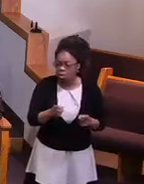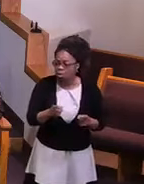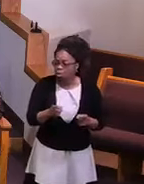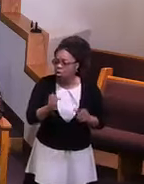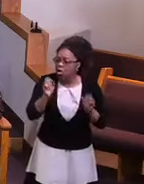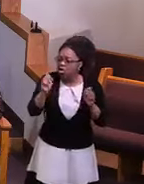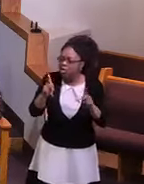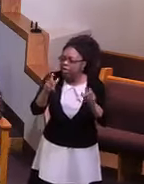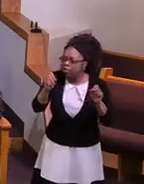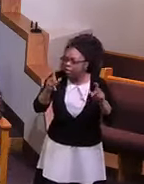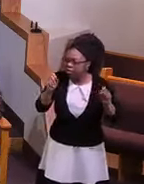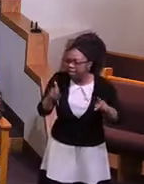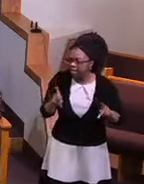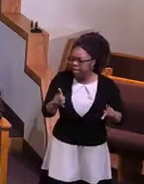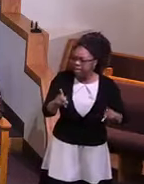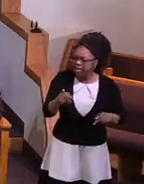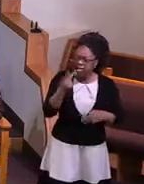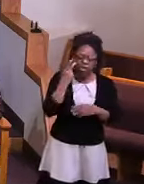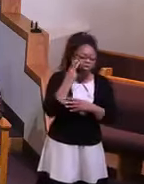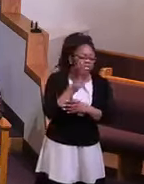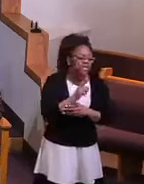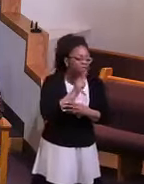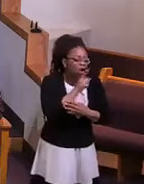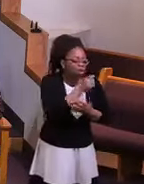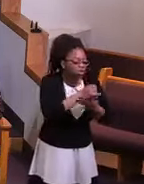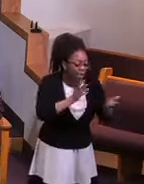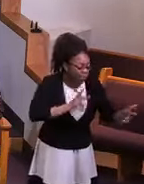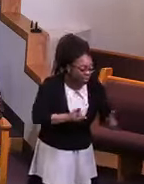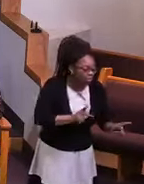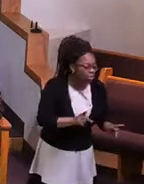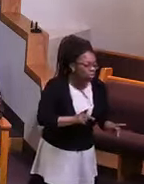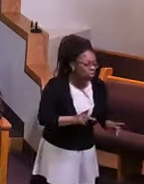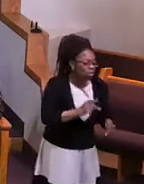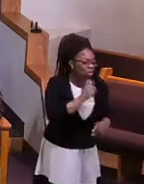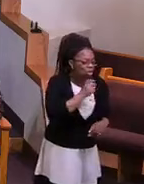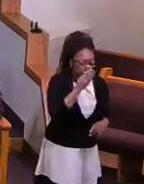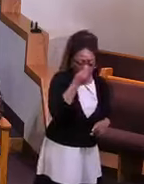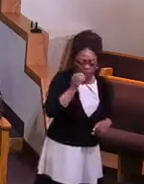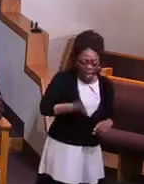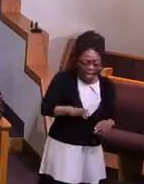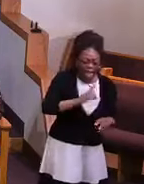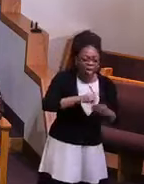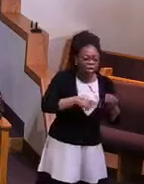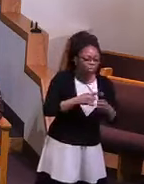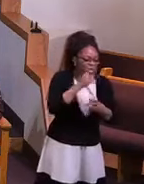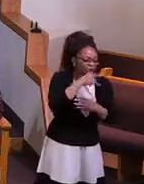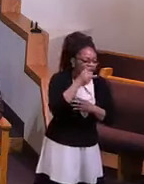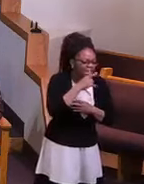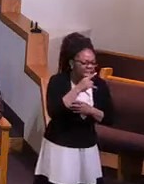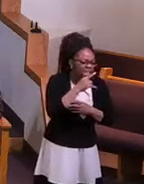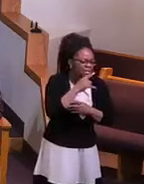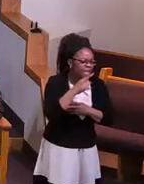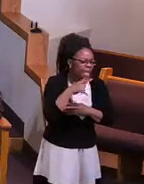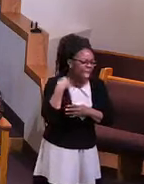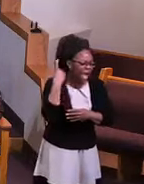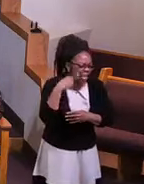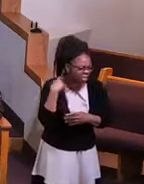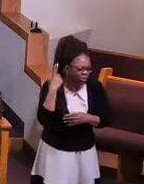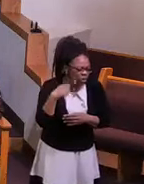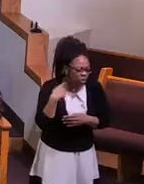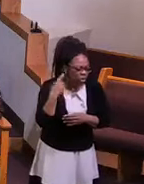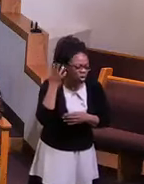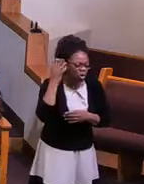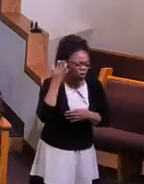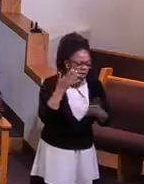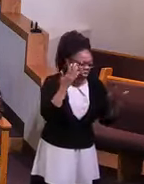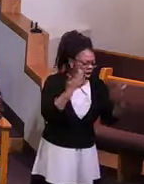control. See, there are some folks who don't mind when our kids act the fool, because they're